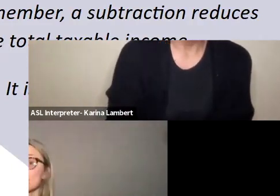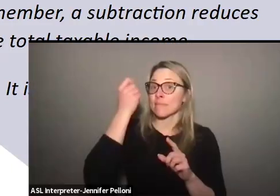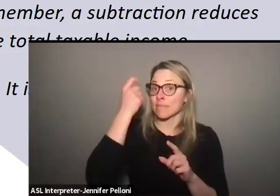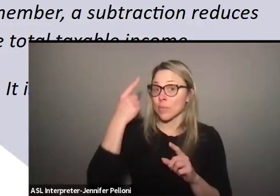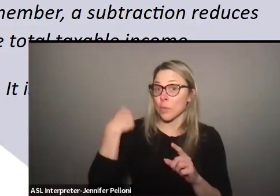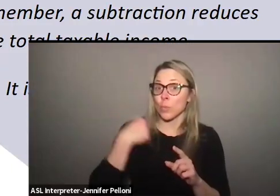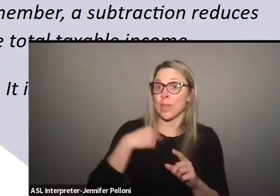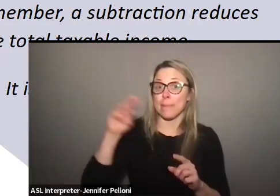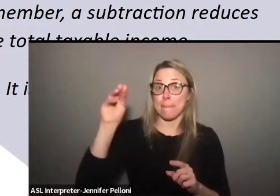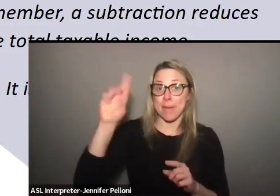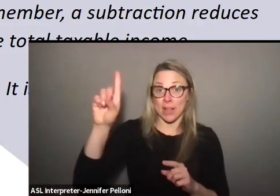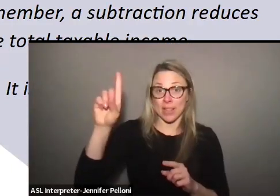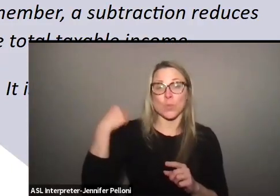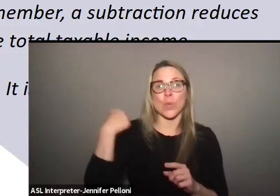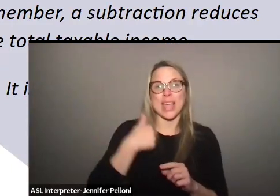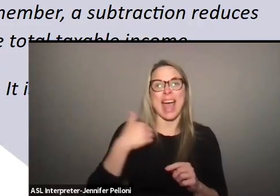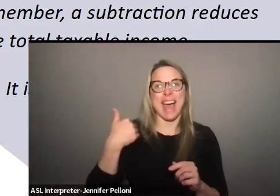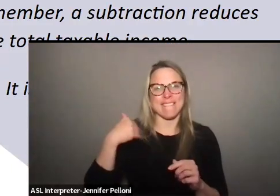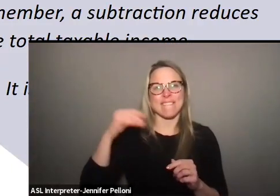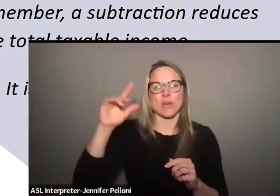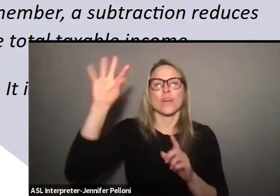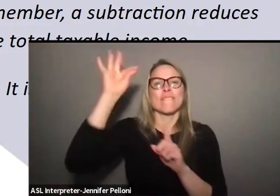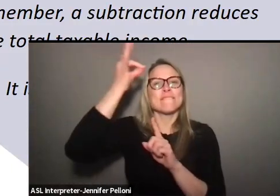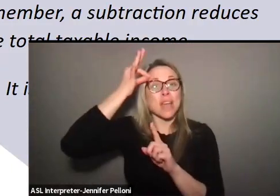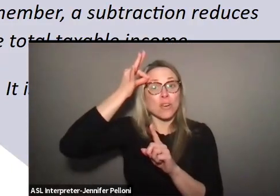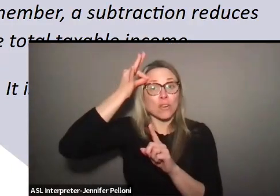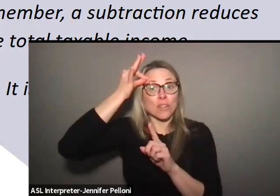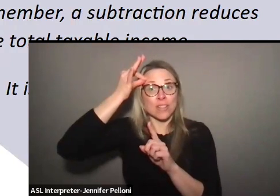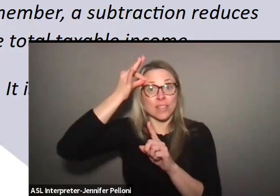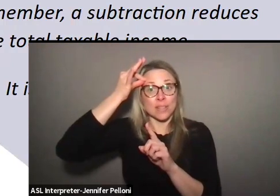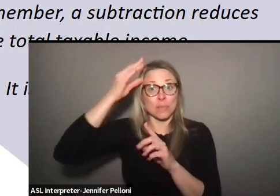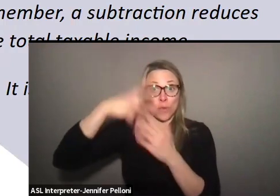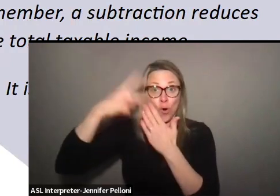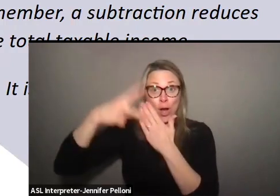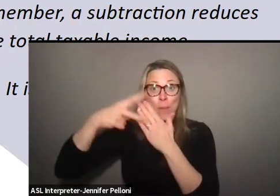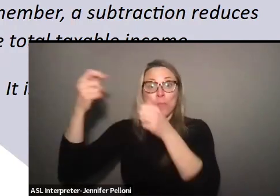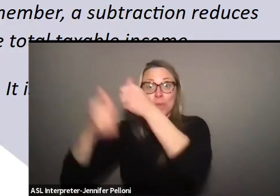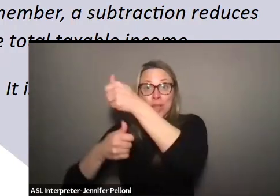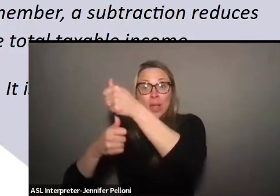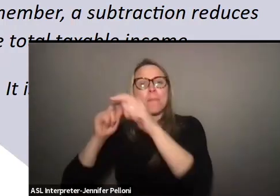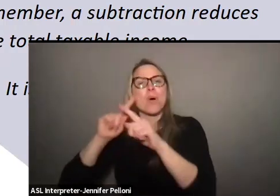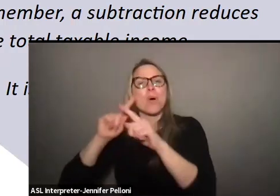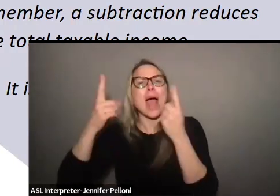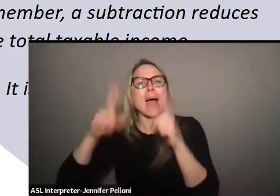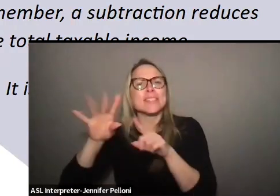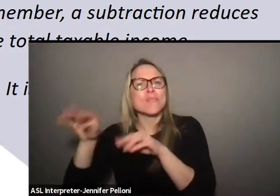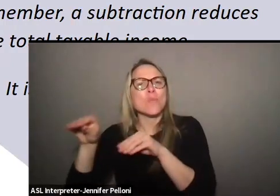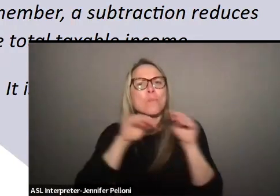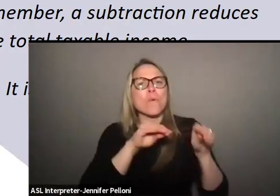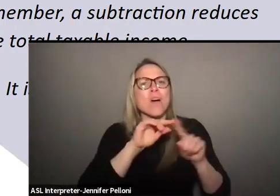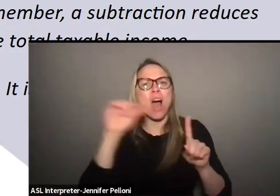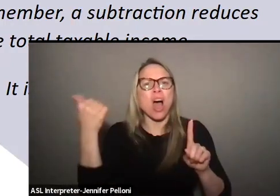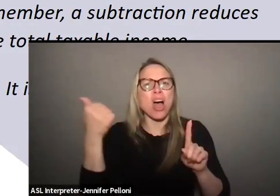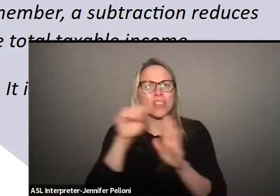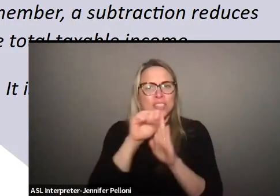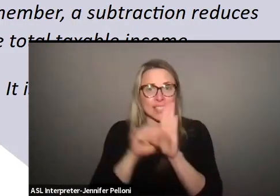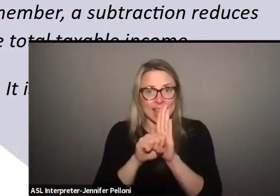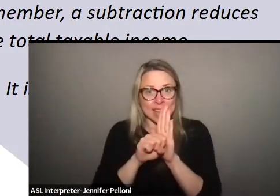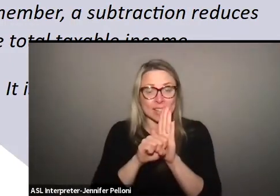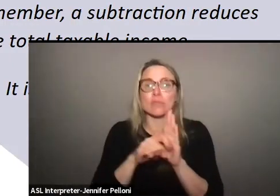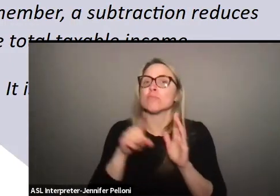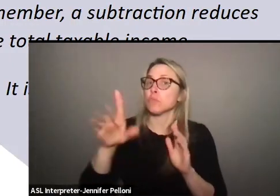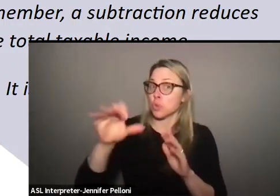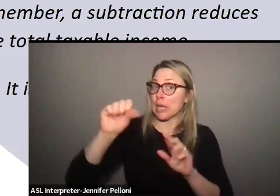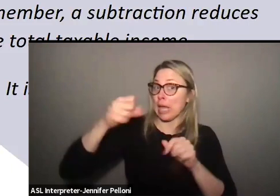ABLE programs, you can move to another state and have two options. You can keep your Maryland ABLE account with you because again,